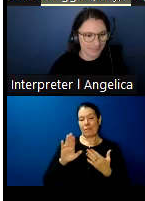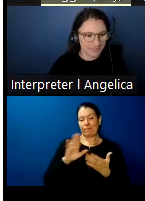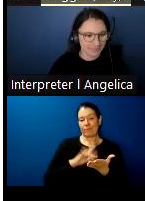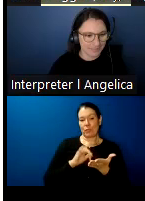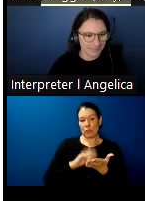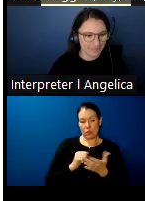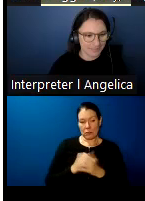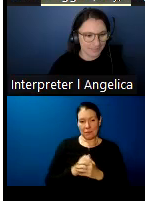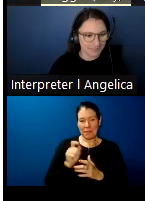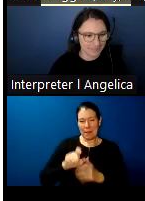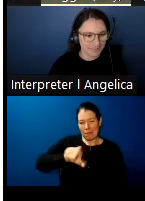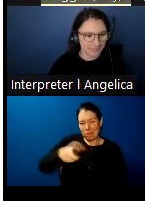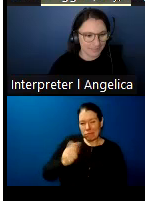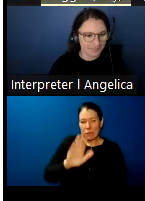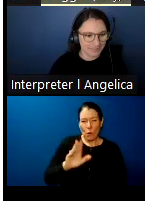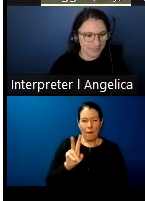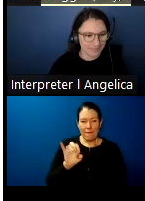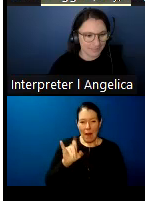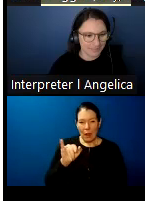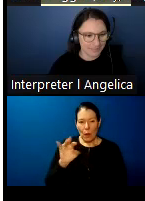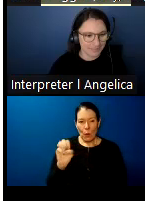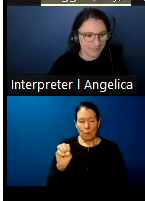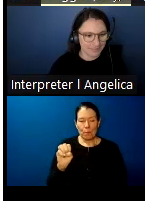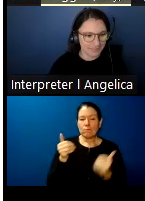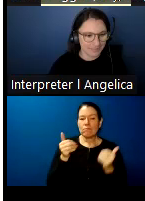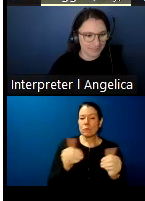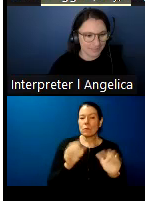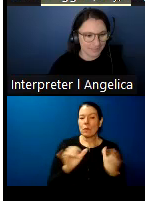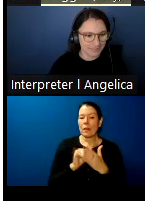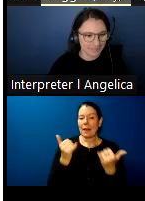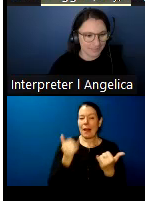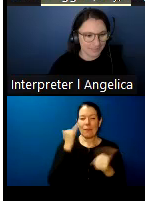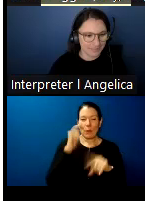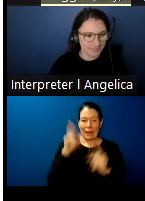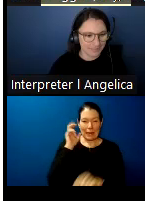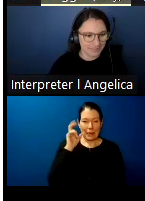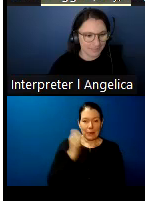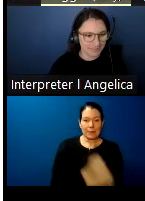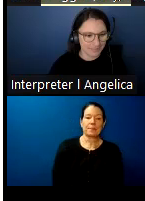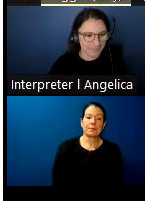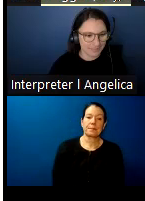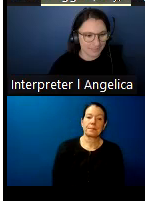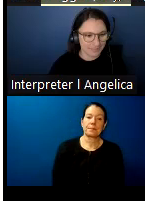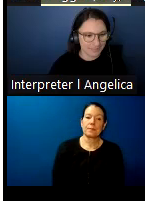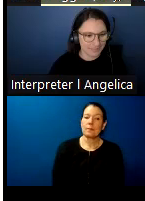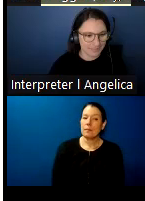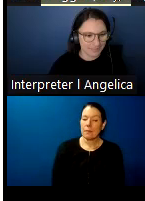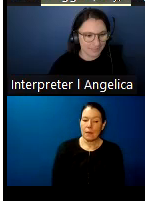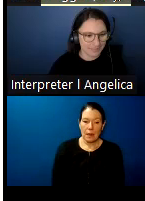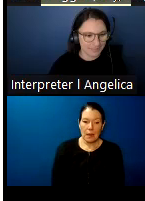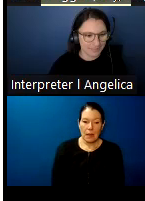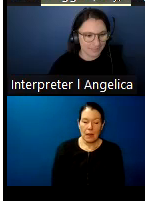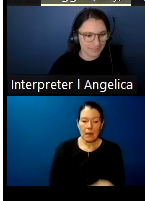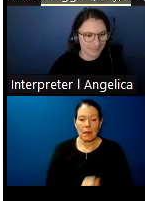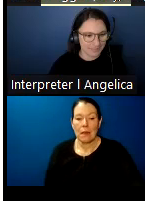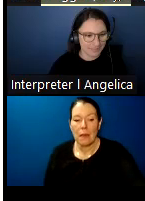your computer a little bit, so feel free to do that if you're having a hard time hearing it. It actually was hard